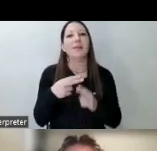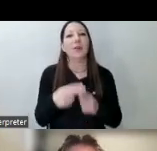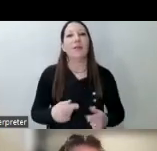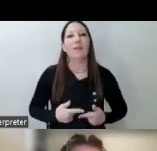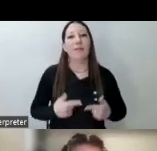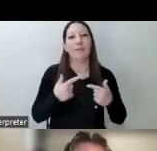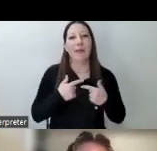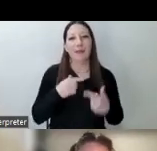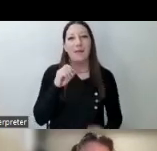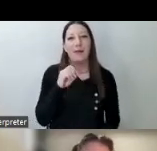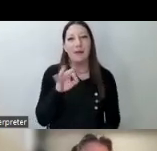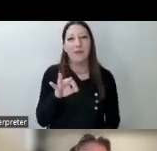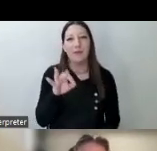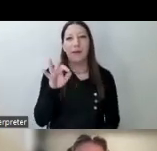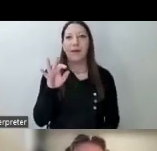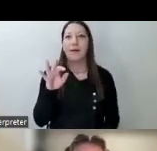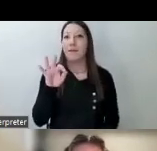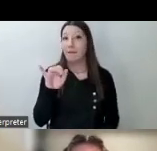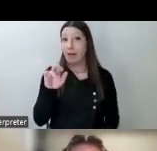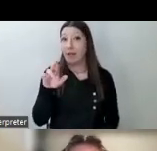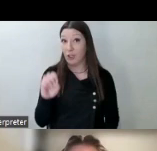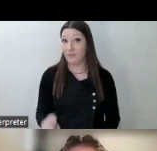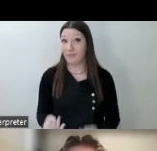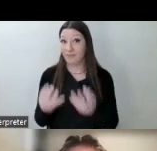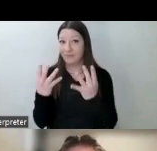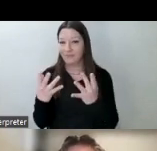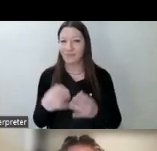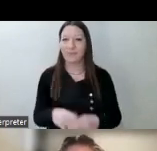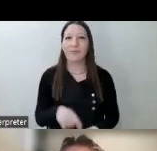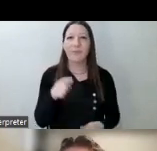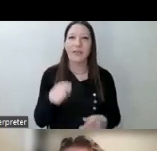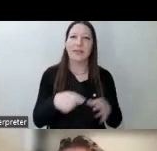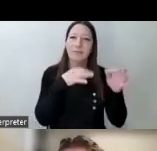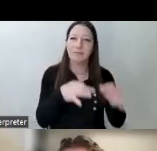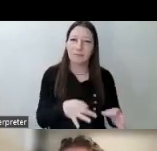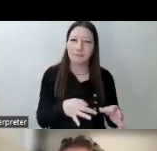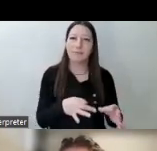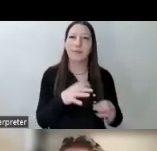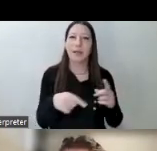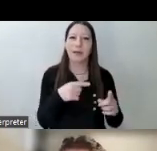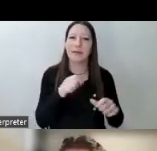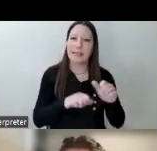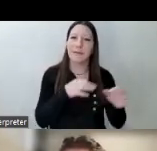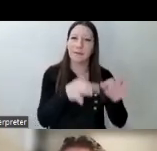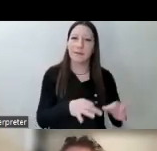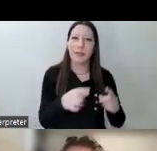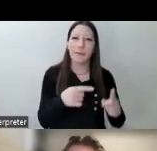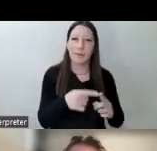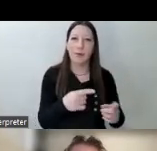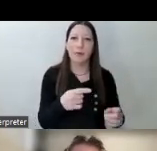ash, and earth. So just as a disclaimer, this is a working title and the project is very much a work in progress at this